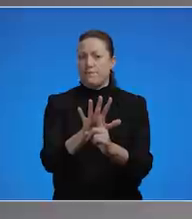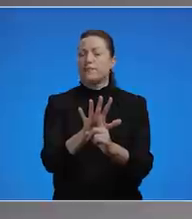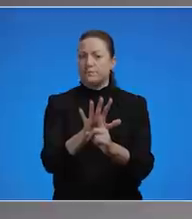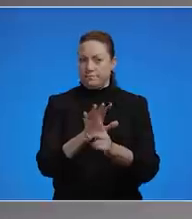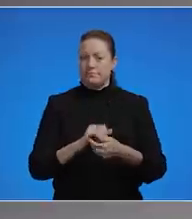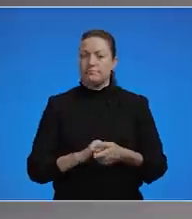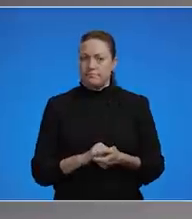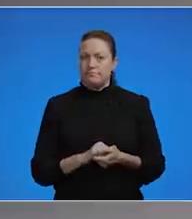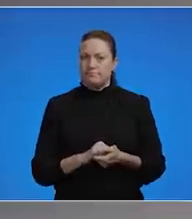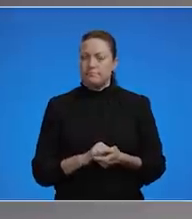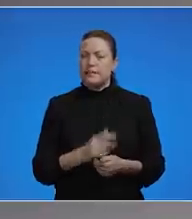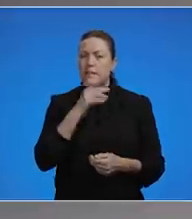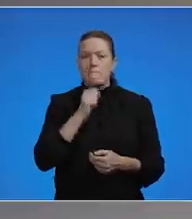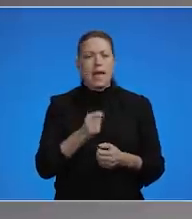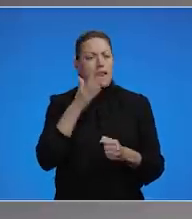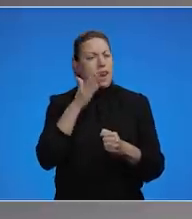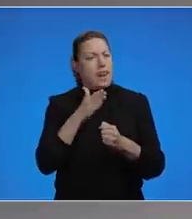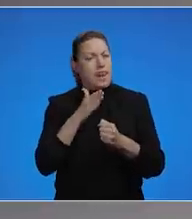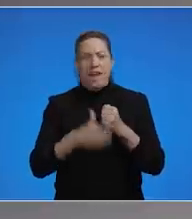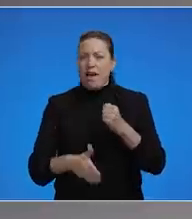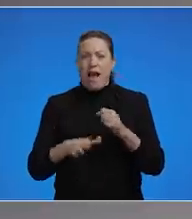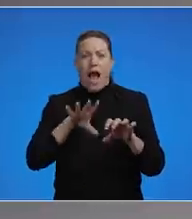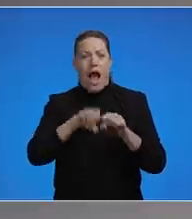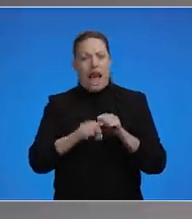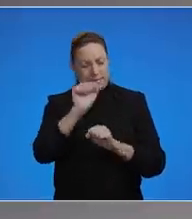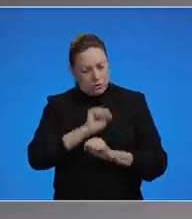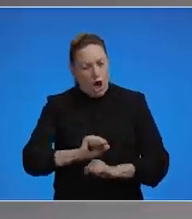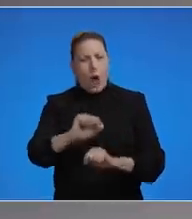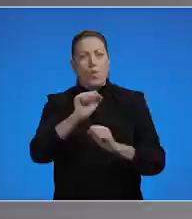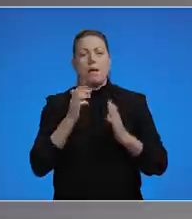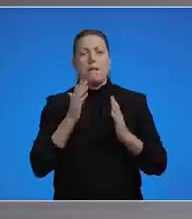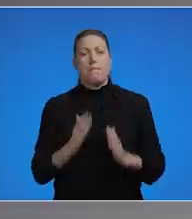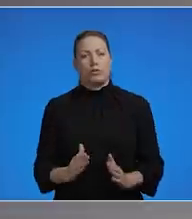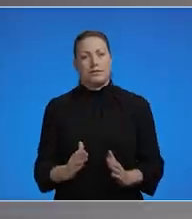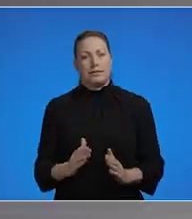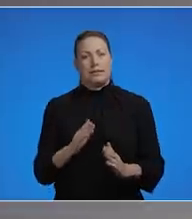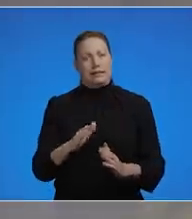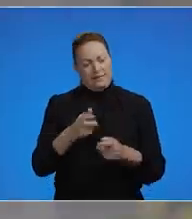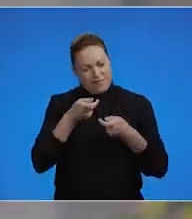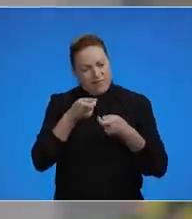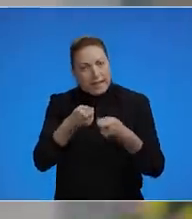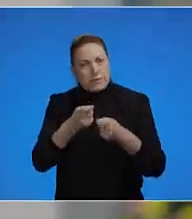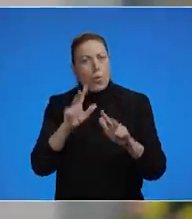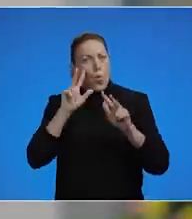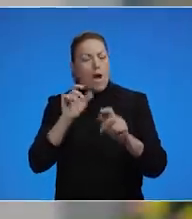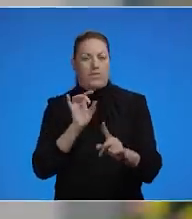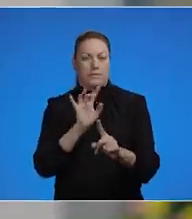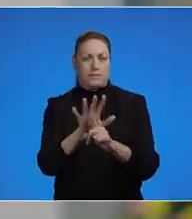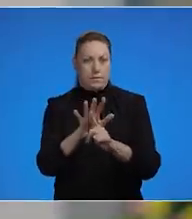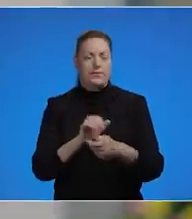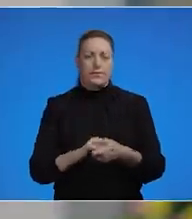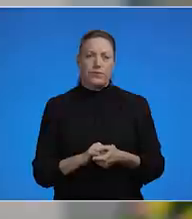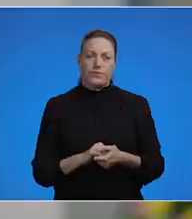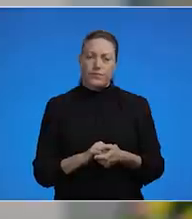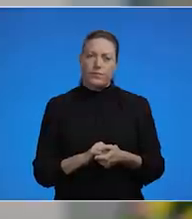A man never hates his own body, but he feeds it and looks after it. And it is